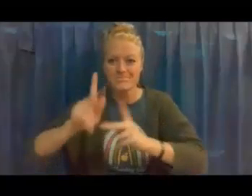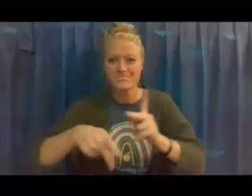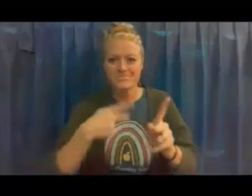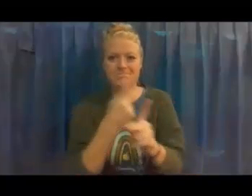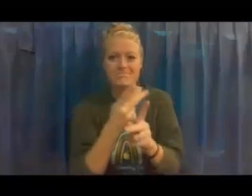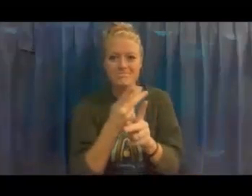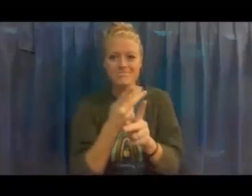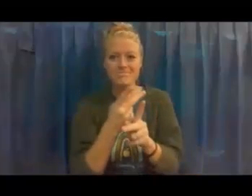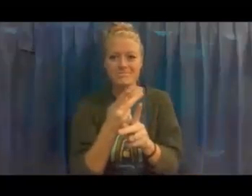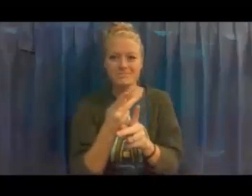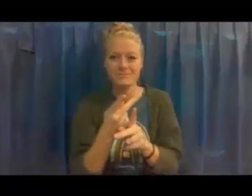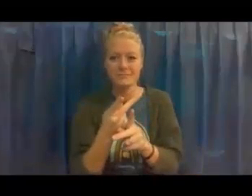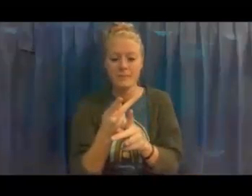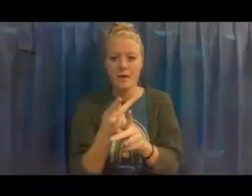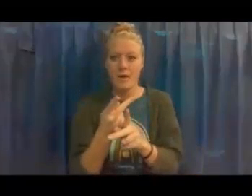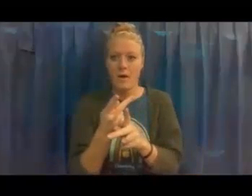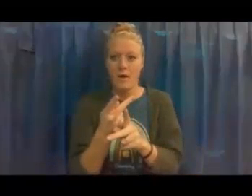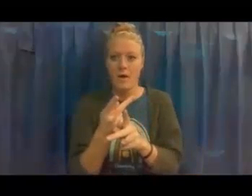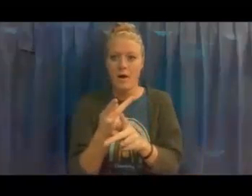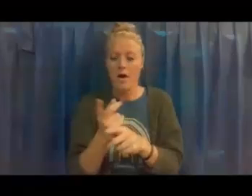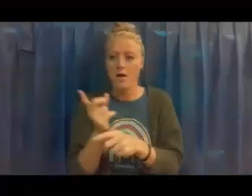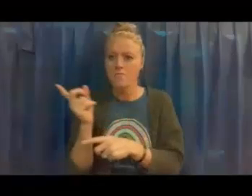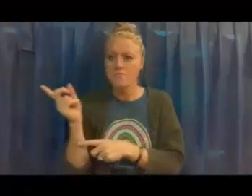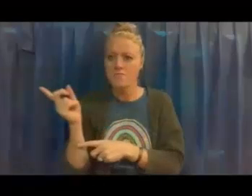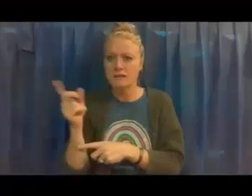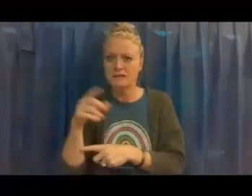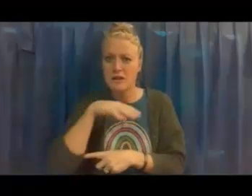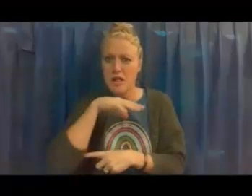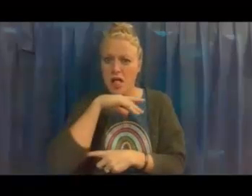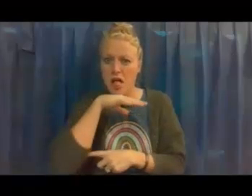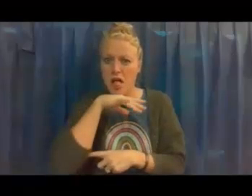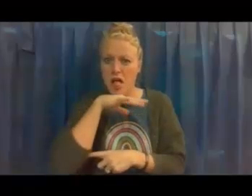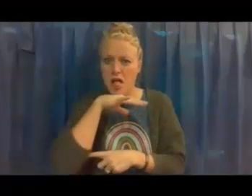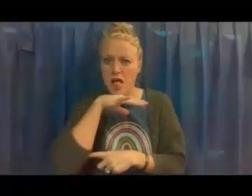will see there's different kinds of motorcycles.